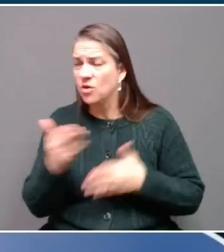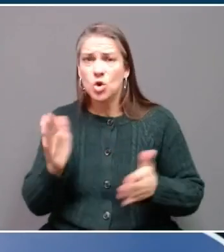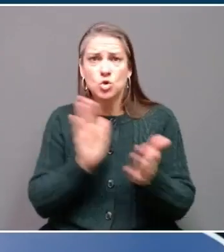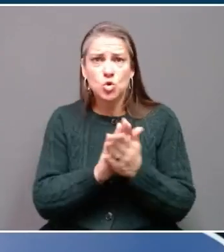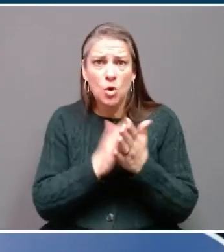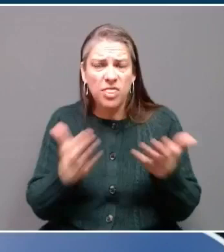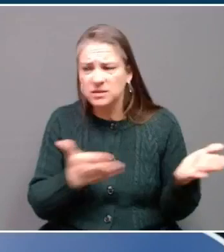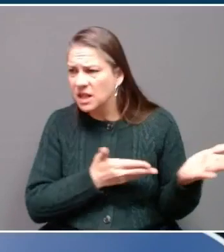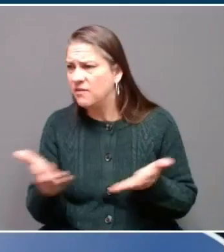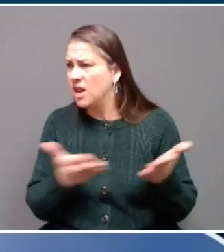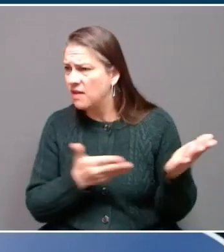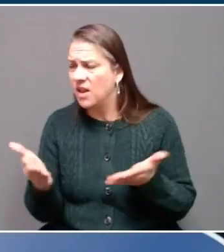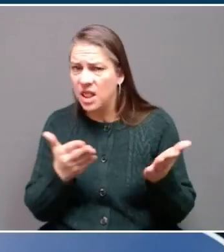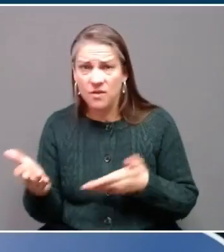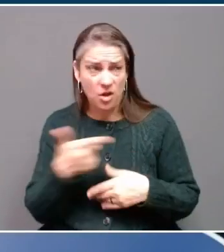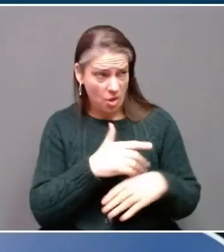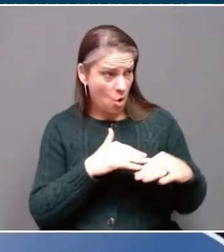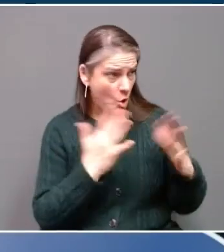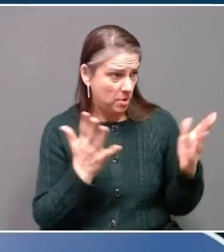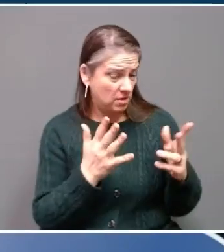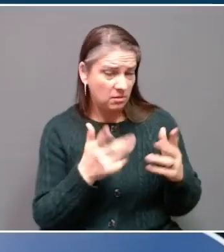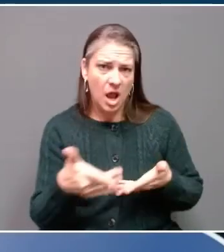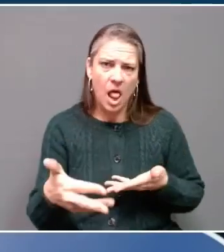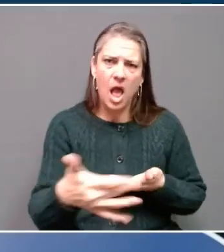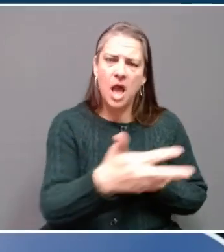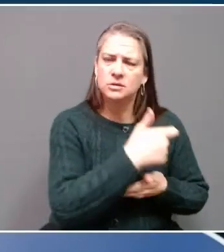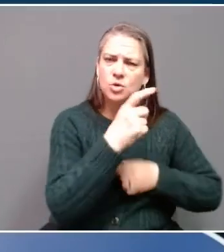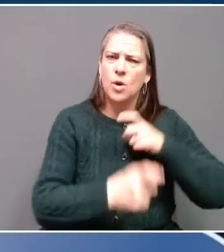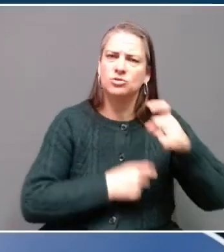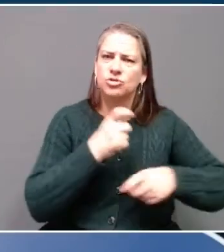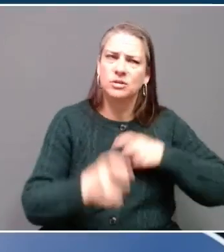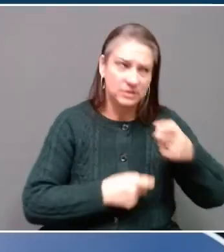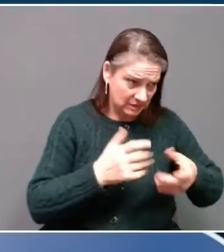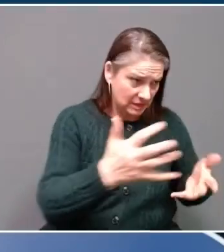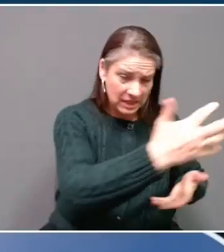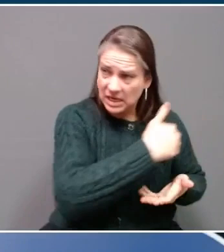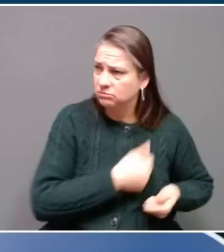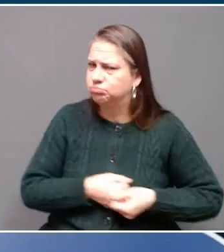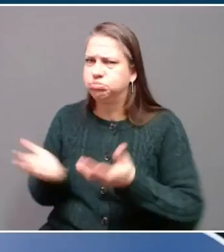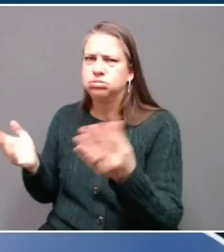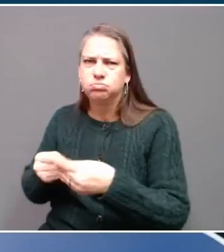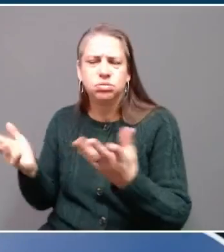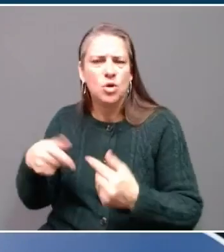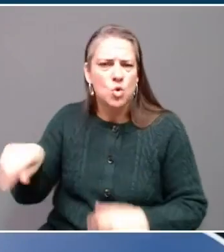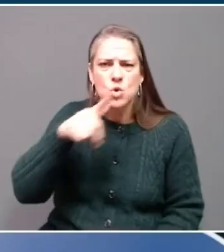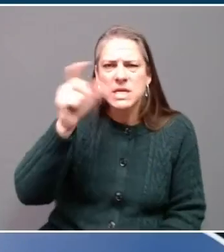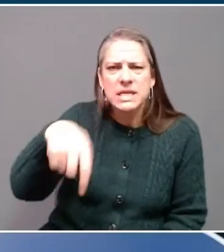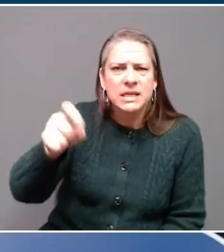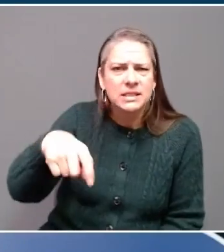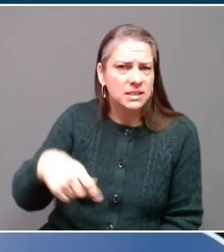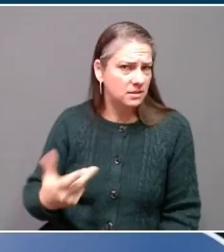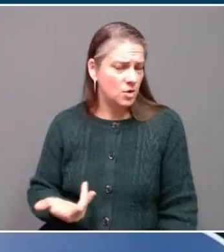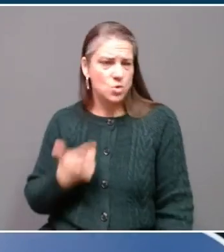facility they opened up that is still collecting these donations and getting them to people in need. Needless to say, an